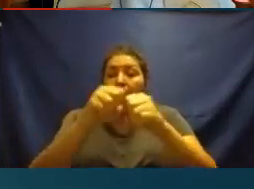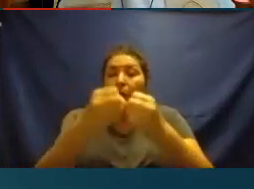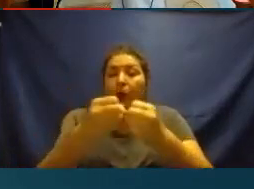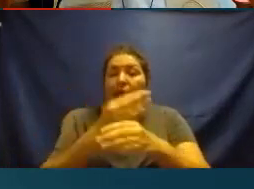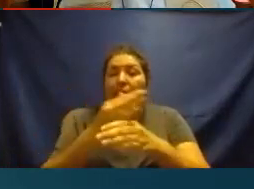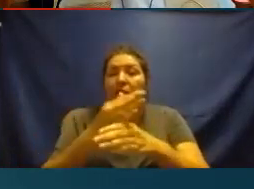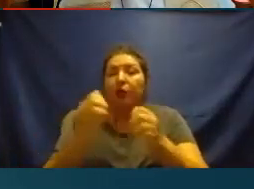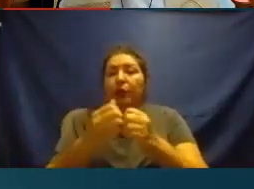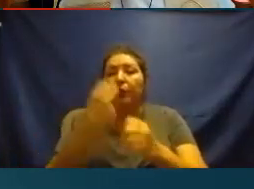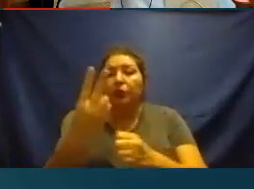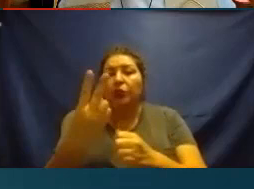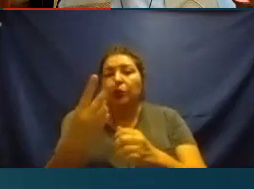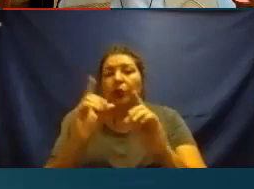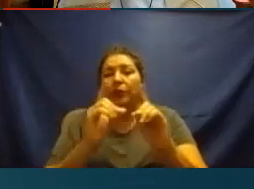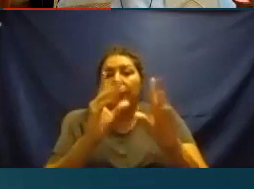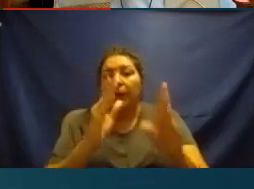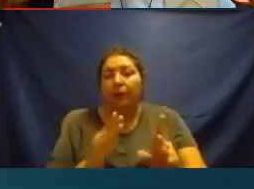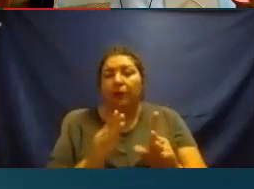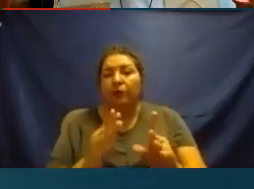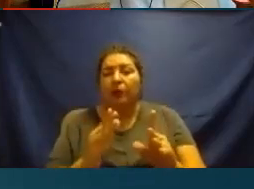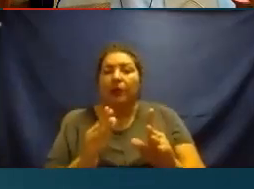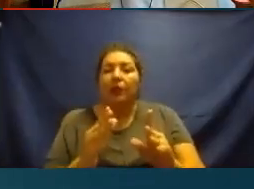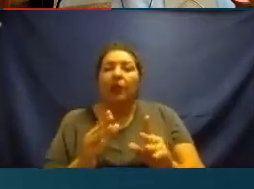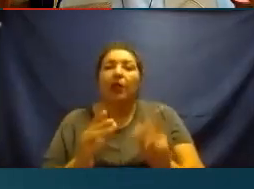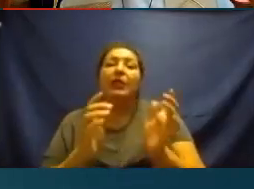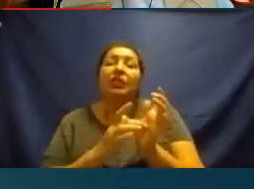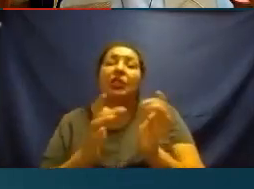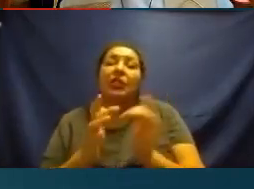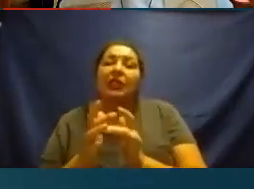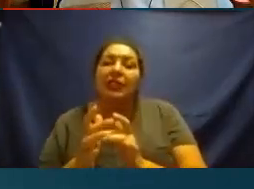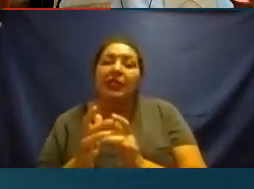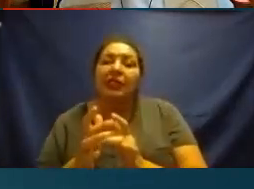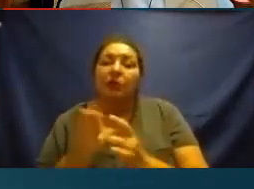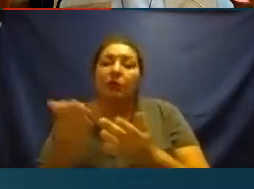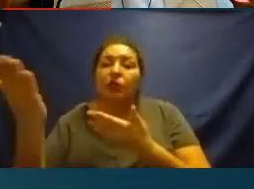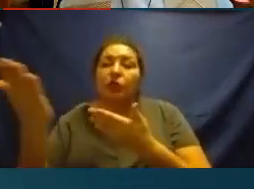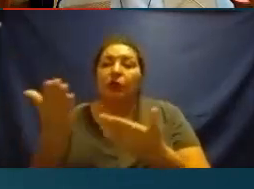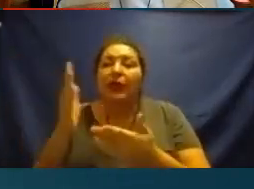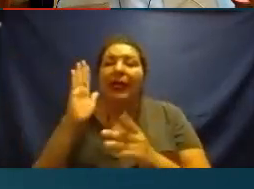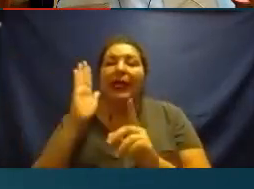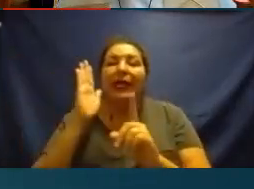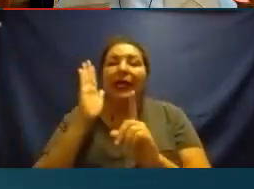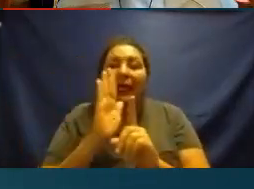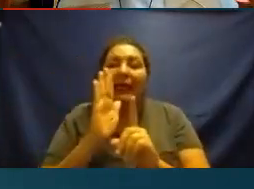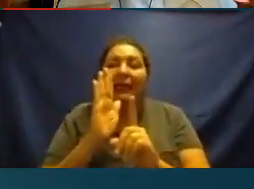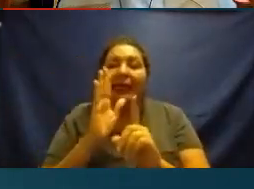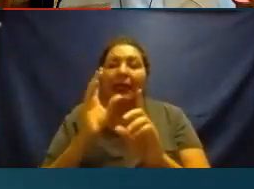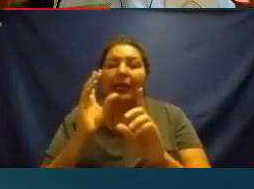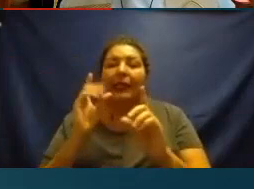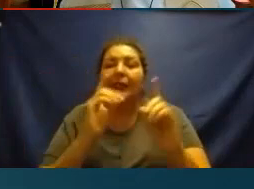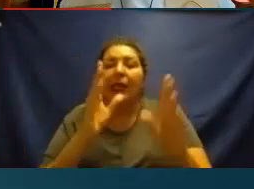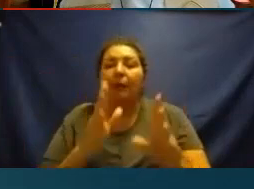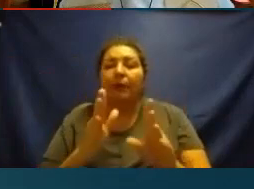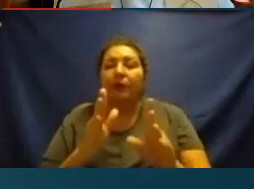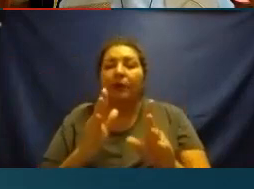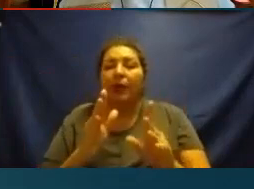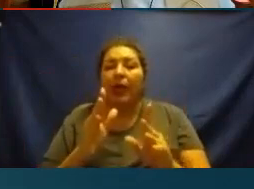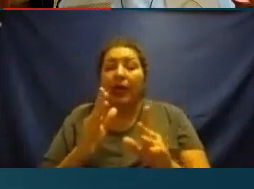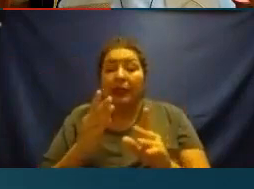disciples. Jesus, God, was serving his disciples. It was as Jesus served them with his